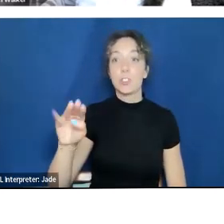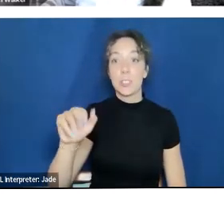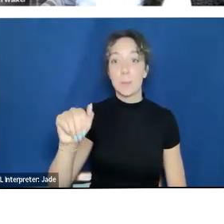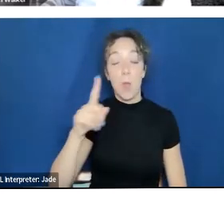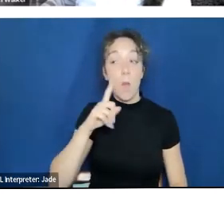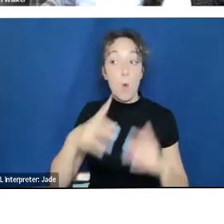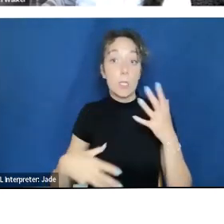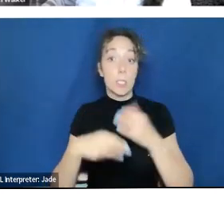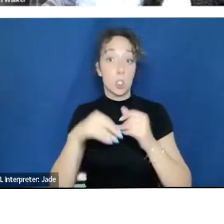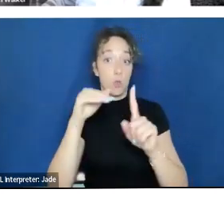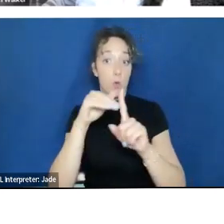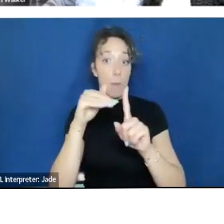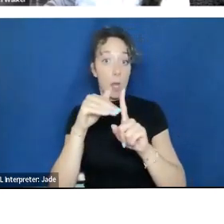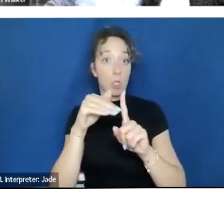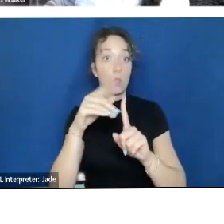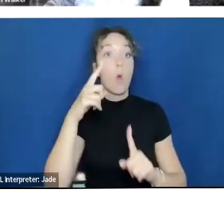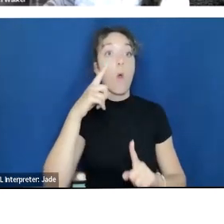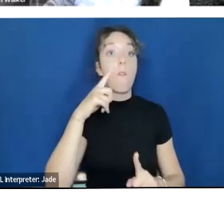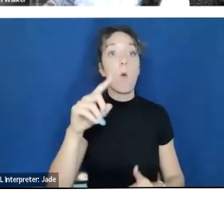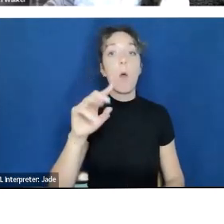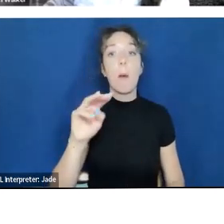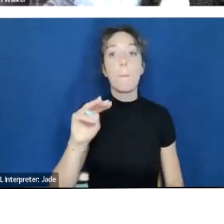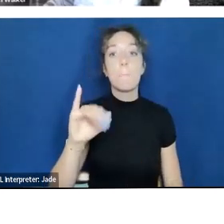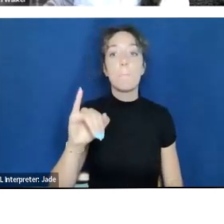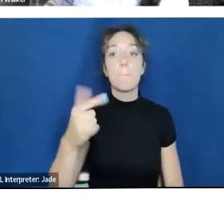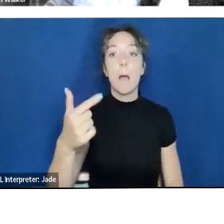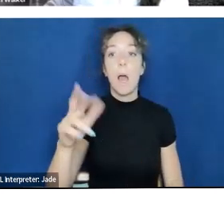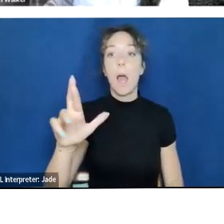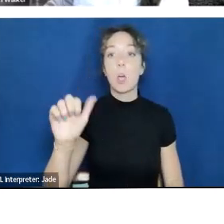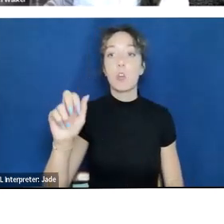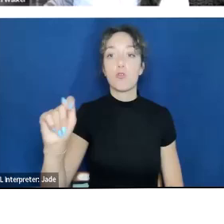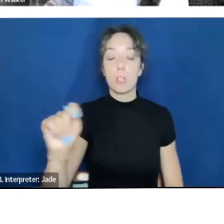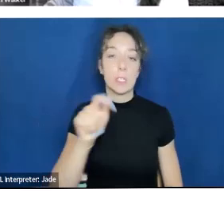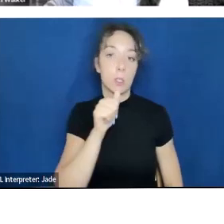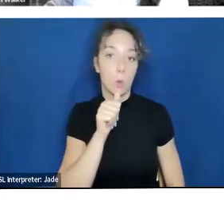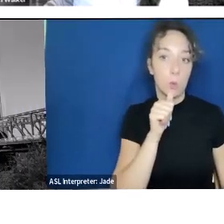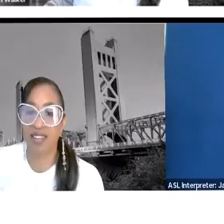reminder for the migrant codes.